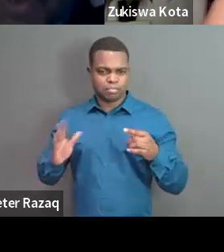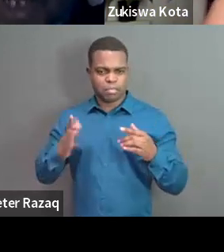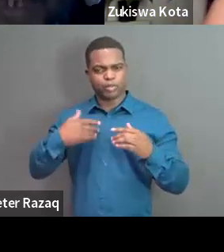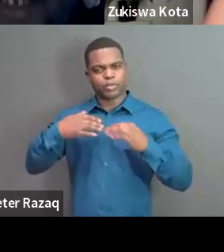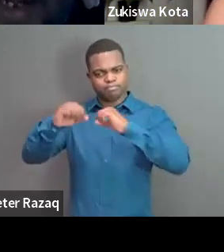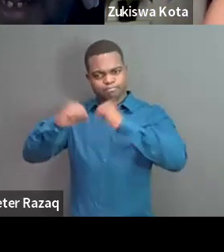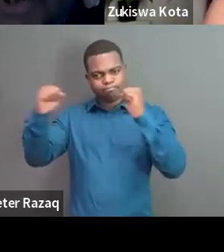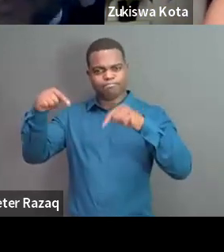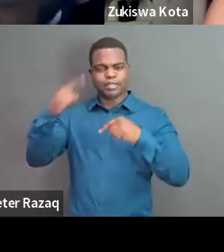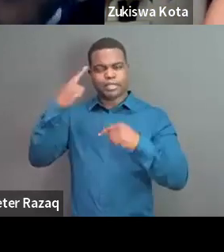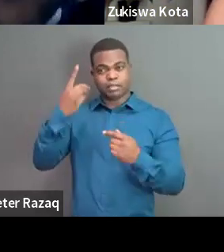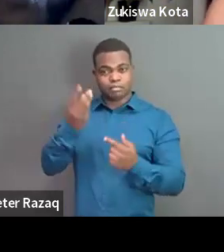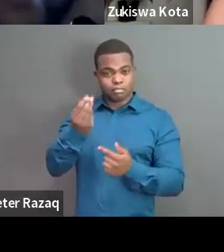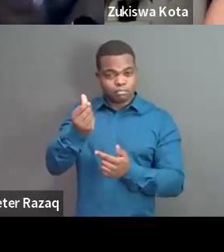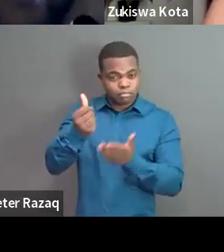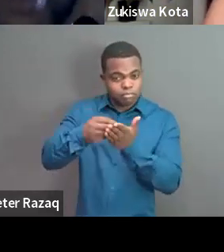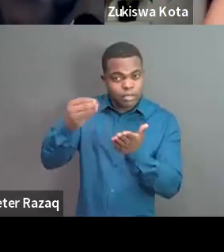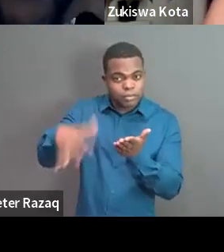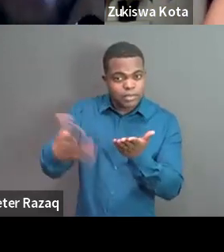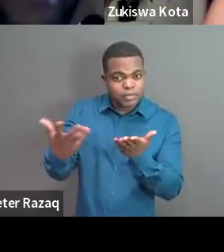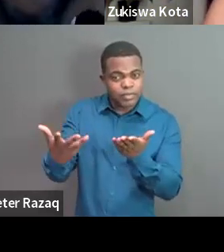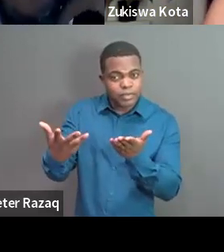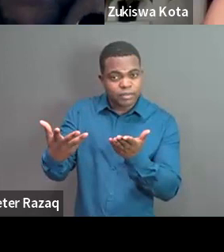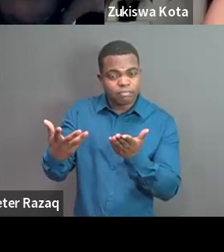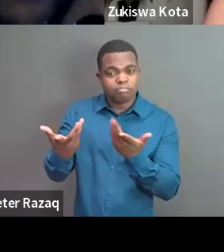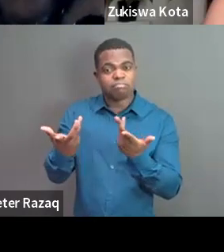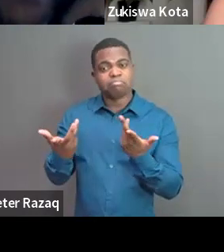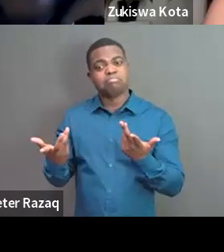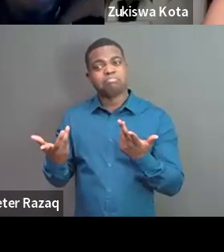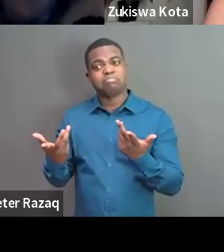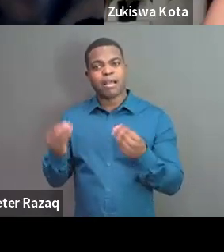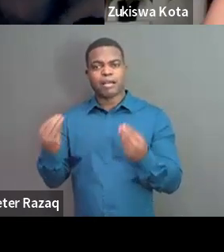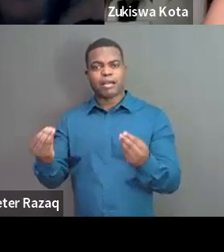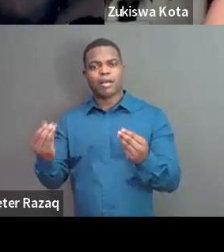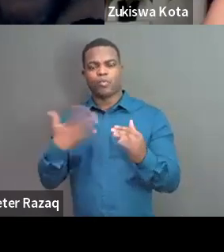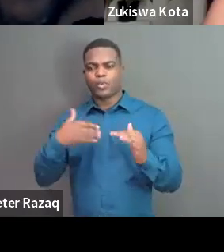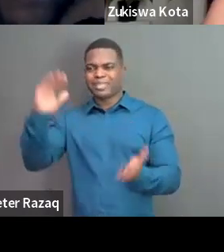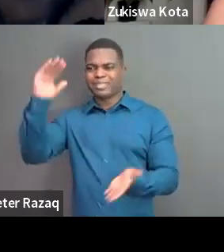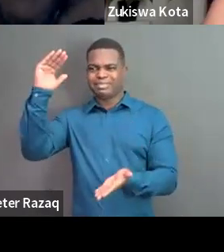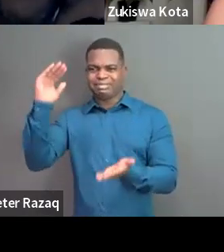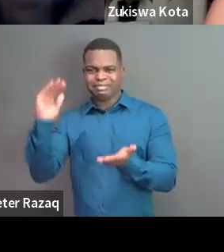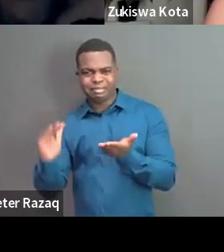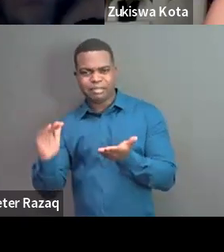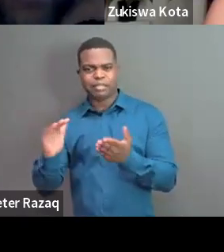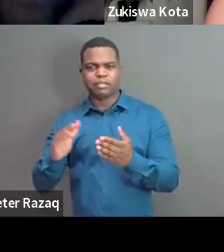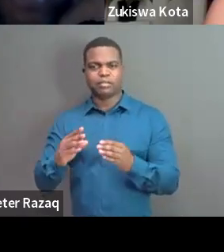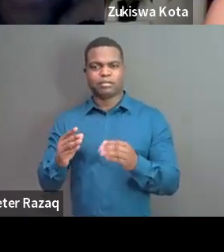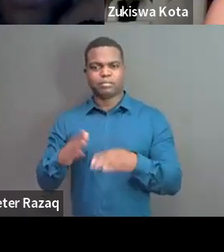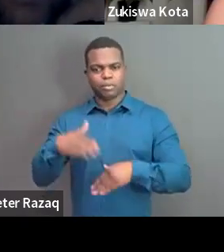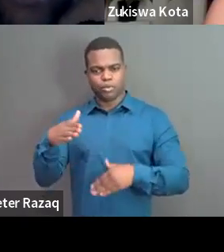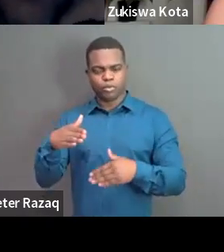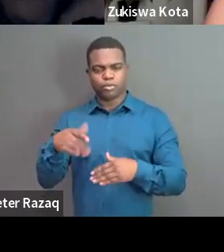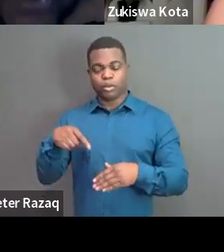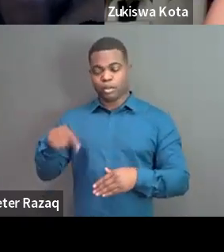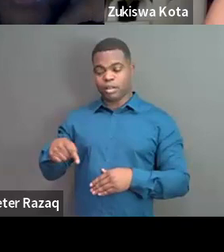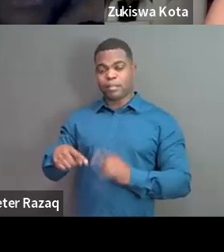technology without data. So there's no excuse for the police or the ambulance or the emergency services or the victim themselves not to